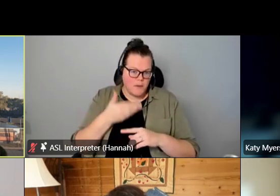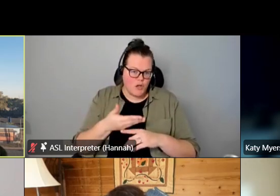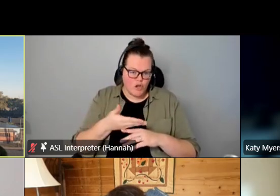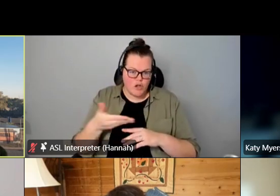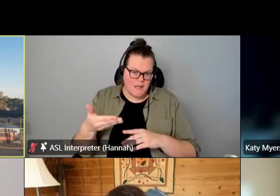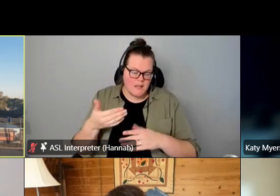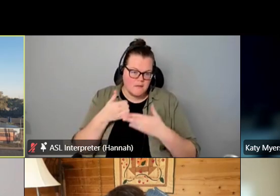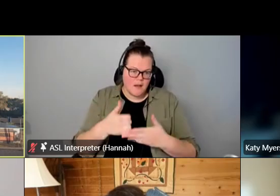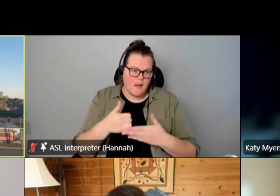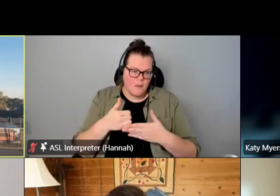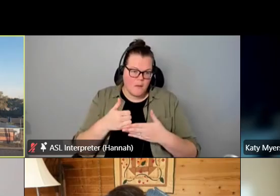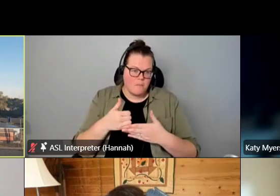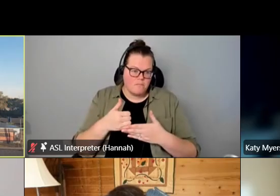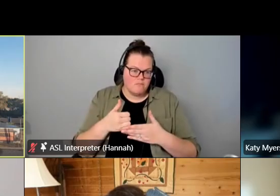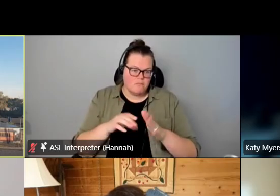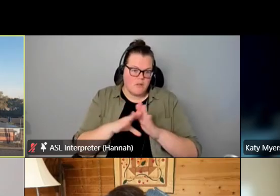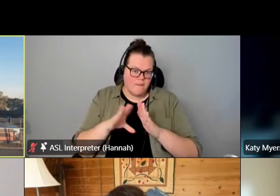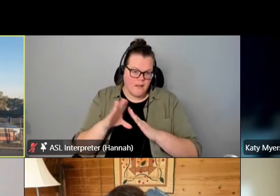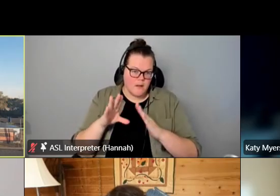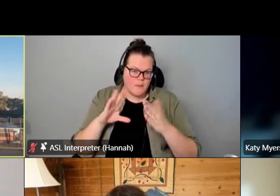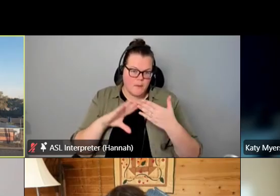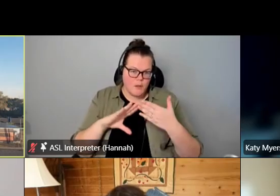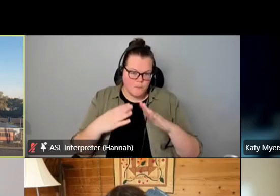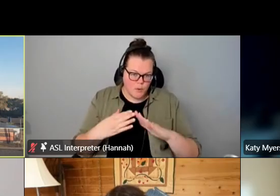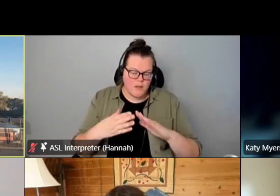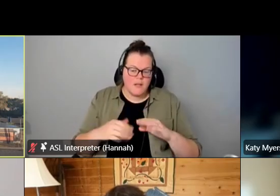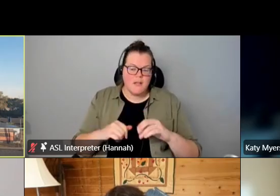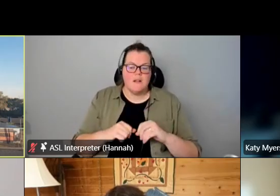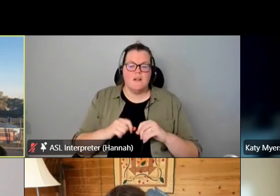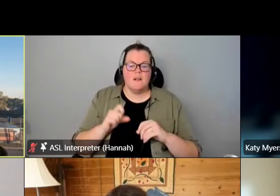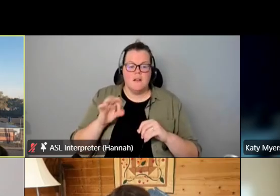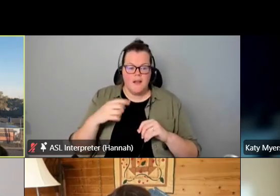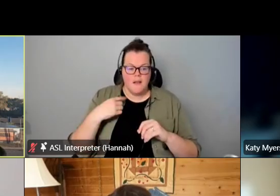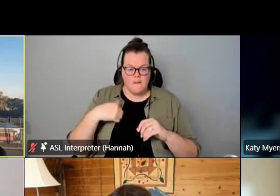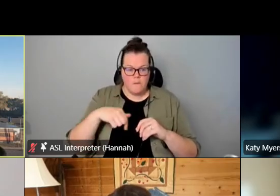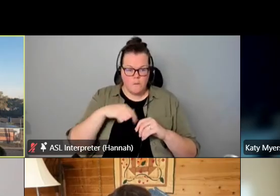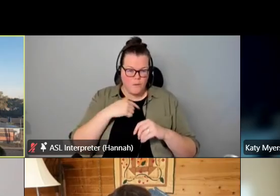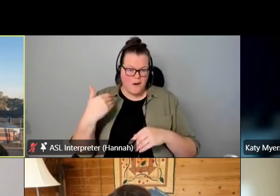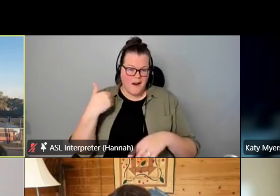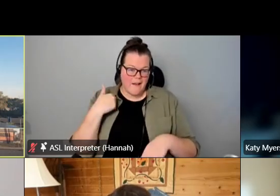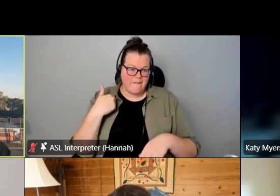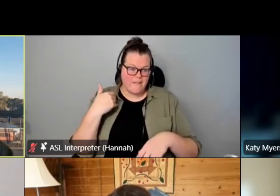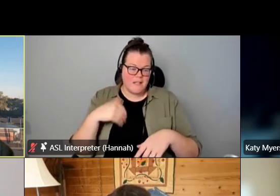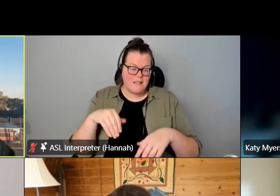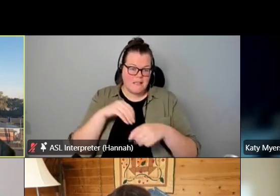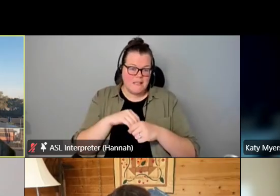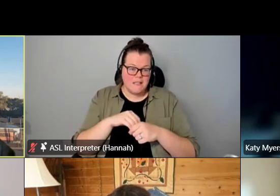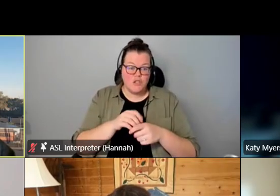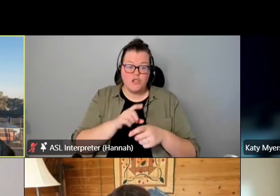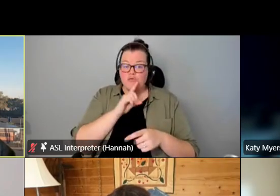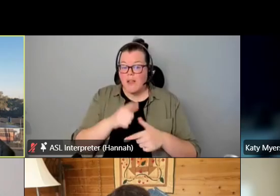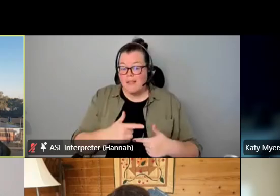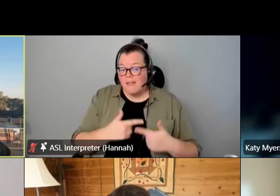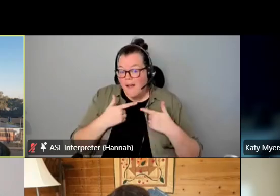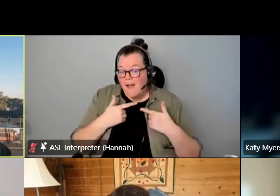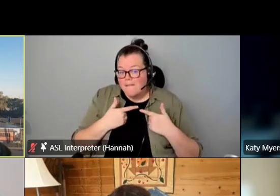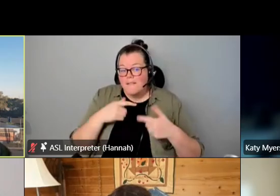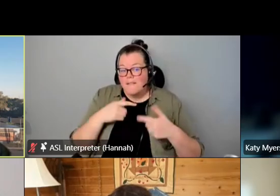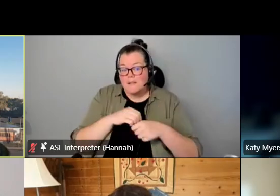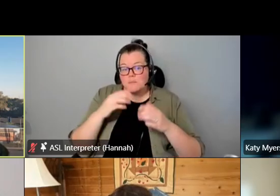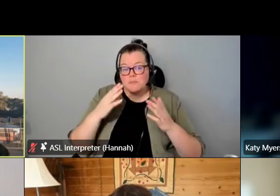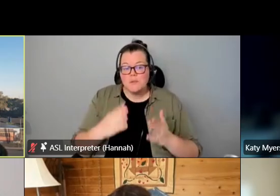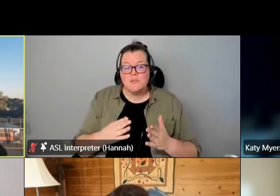build a community. And if we were having this in real life, in